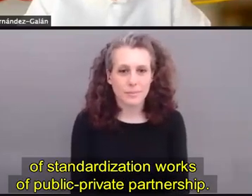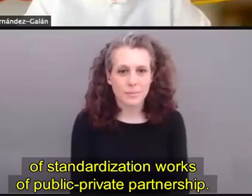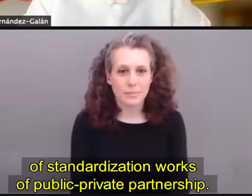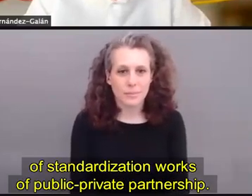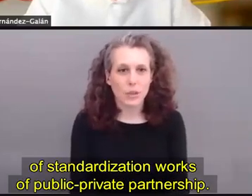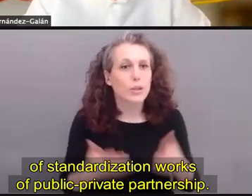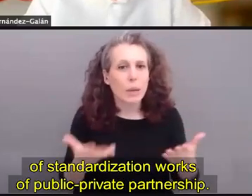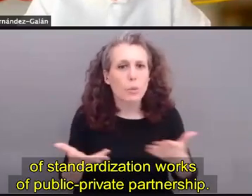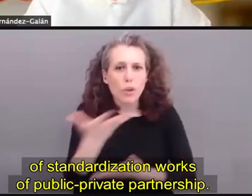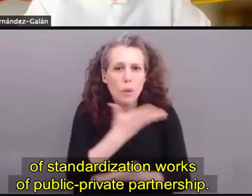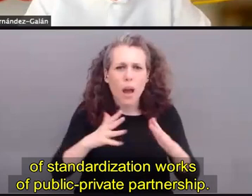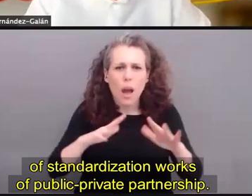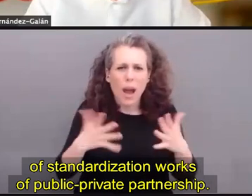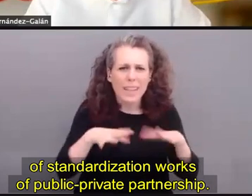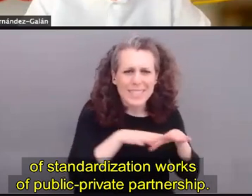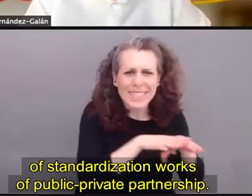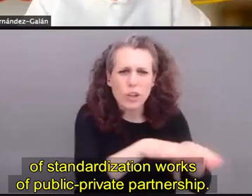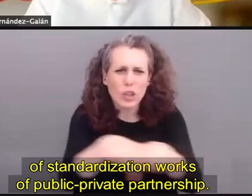standardization works of